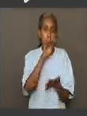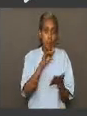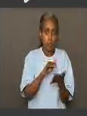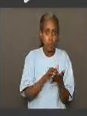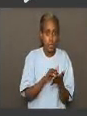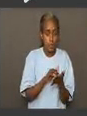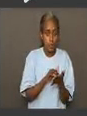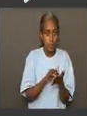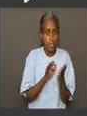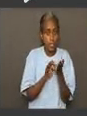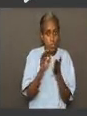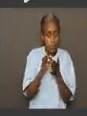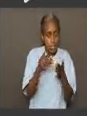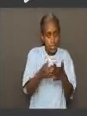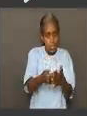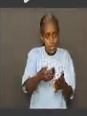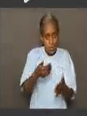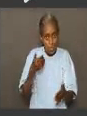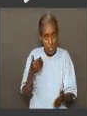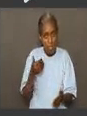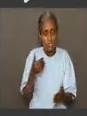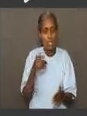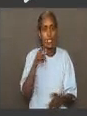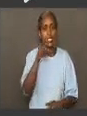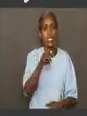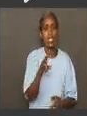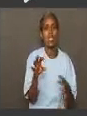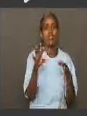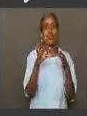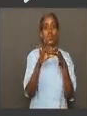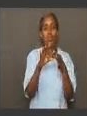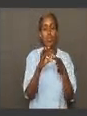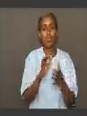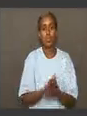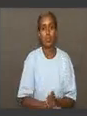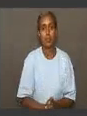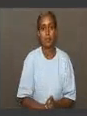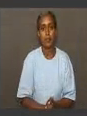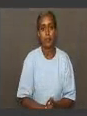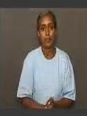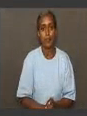between them by subtracting their x-coordinates.